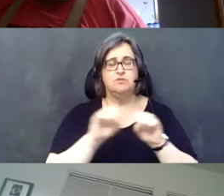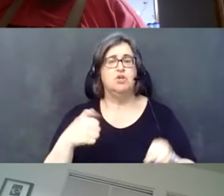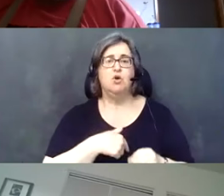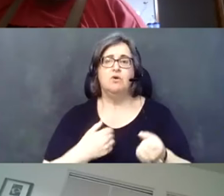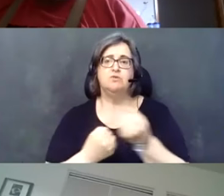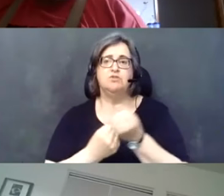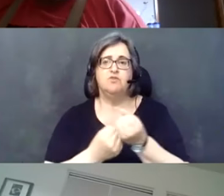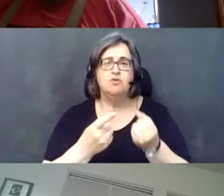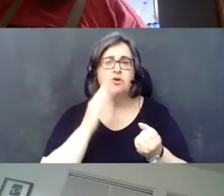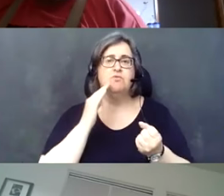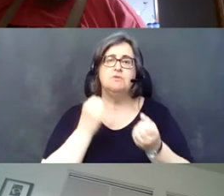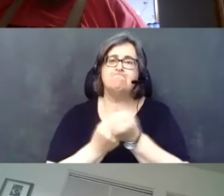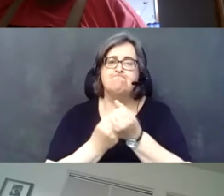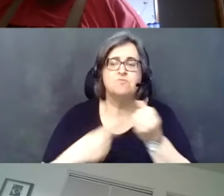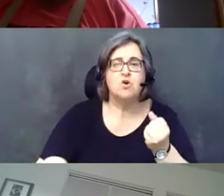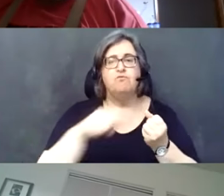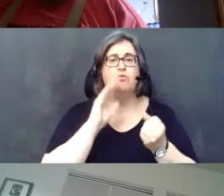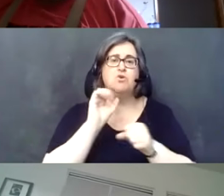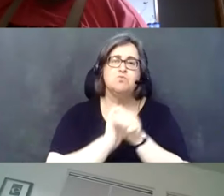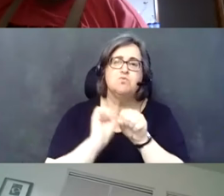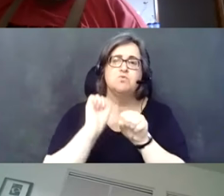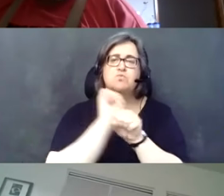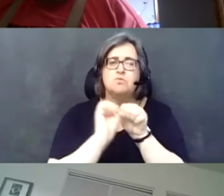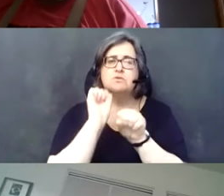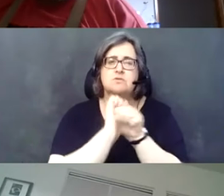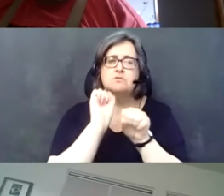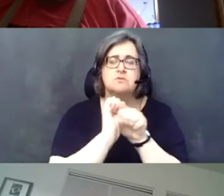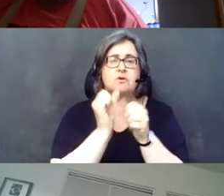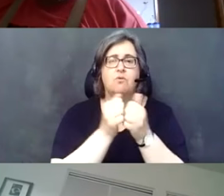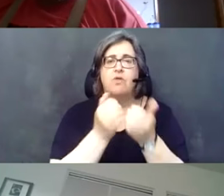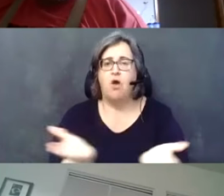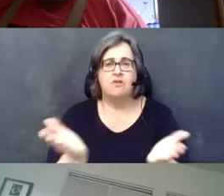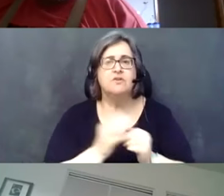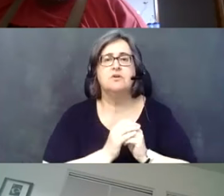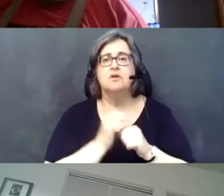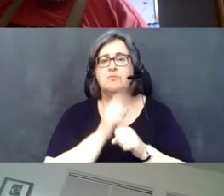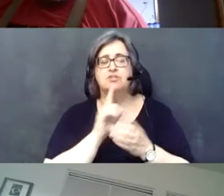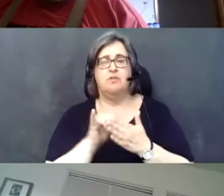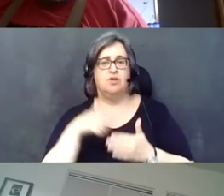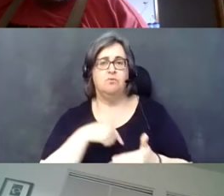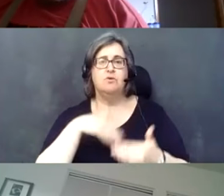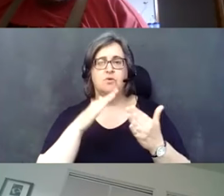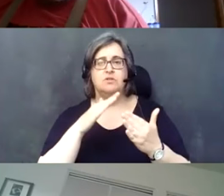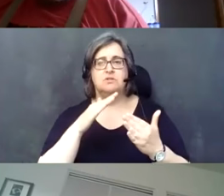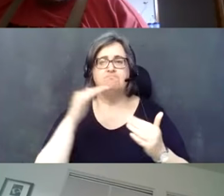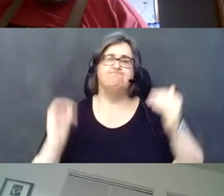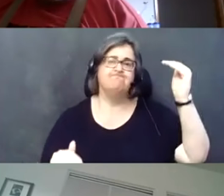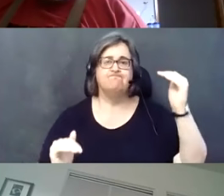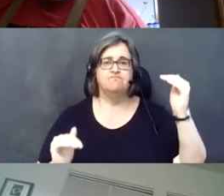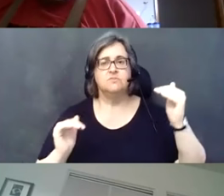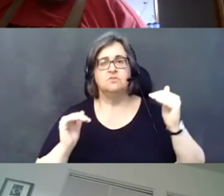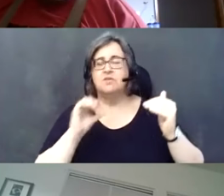will fight with all of you, and we'll work tirelessly with you to make sure we address these injustices moving